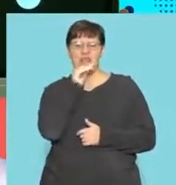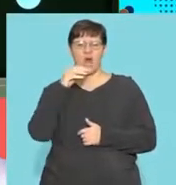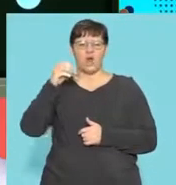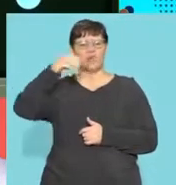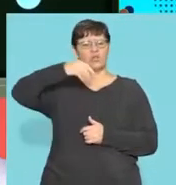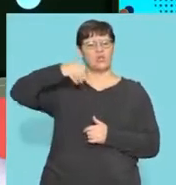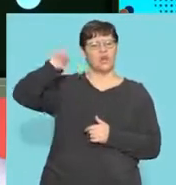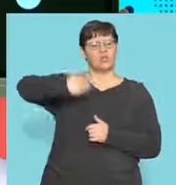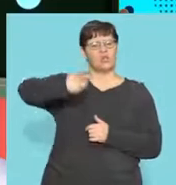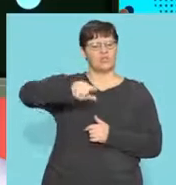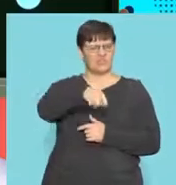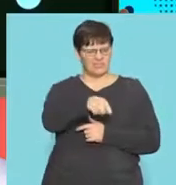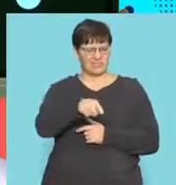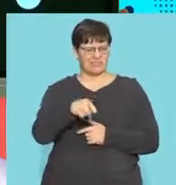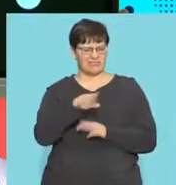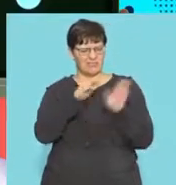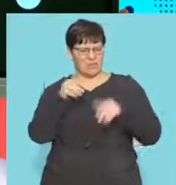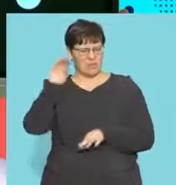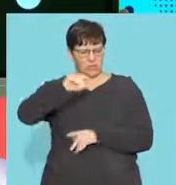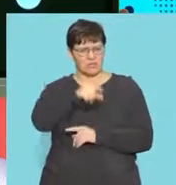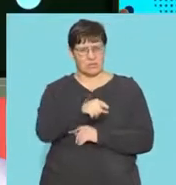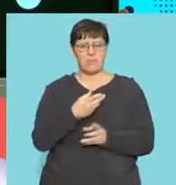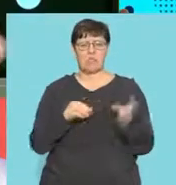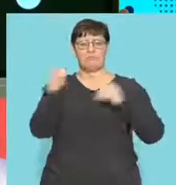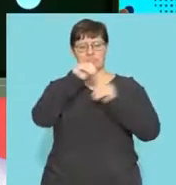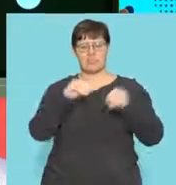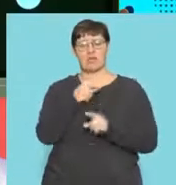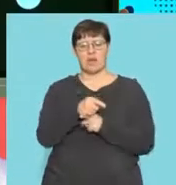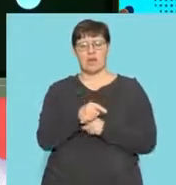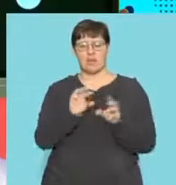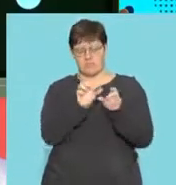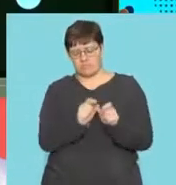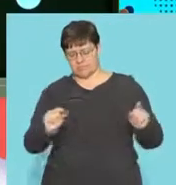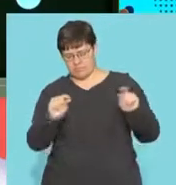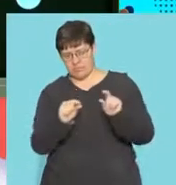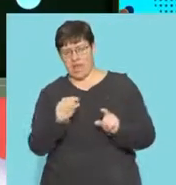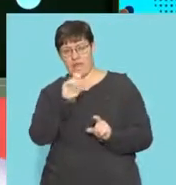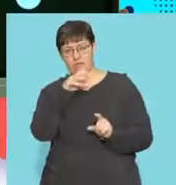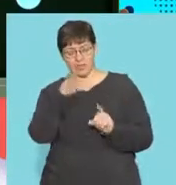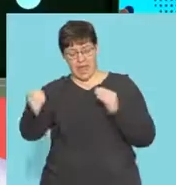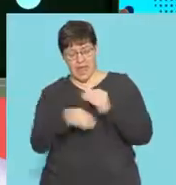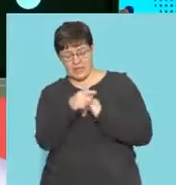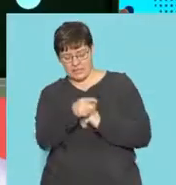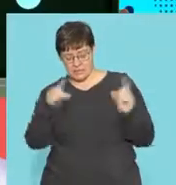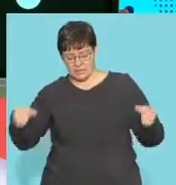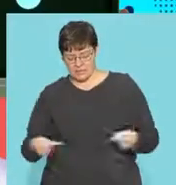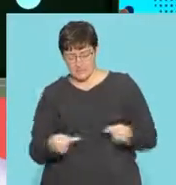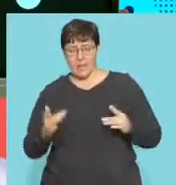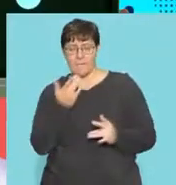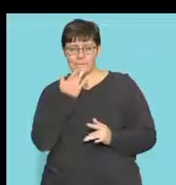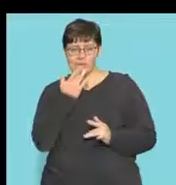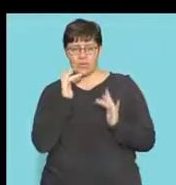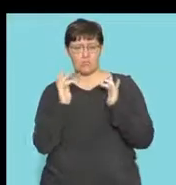and putting some electrodes in, graphite electrodes, connecting the wires to a battery, and what do you think you'll